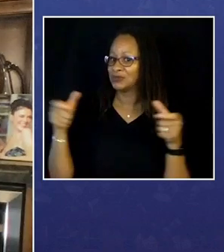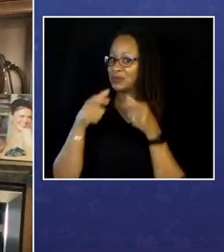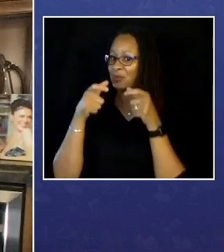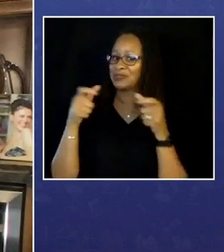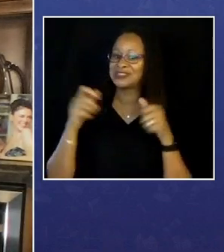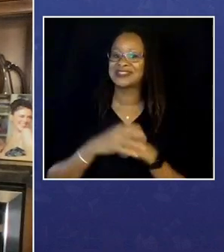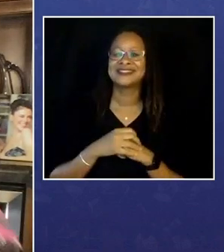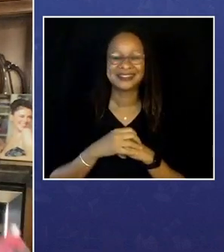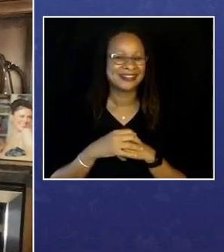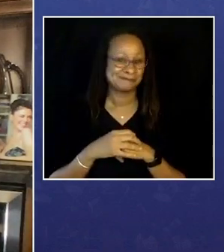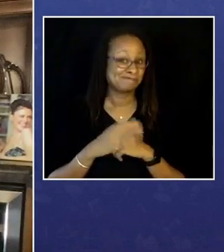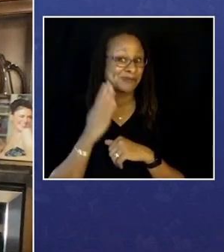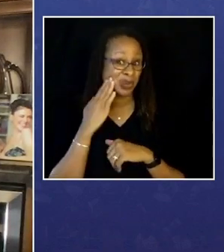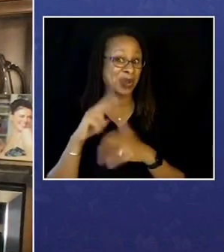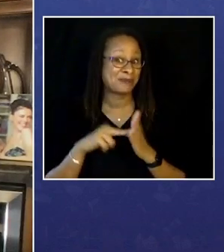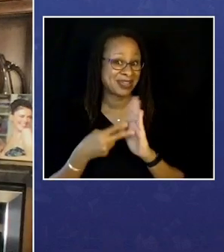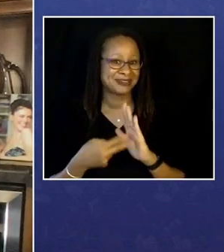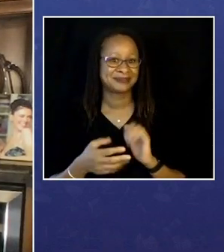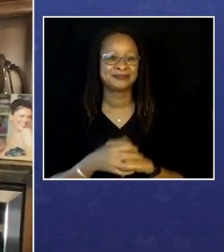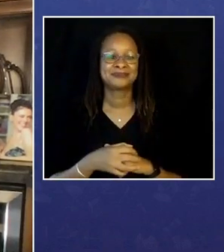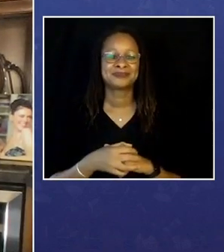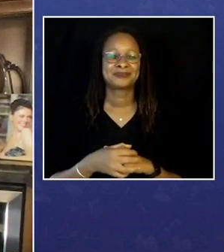toast. Hear what I'm saying?